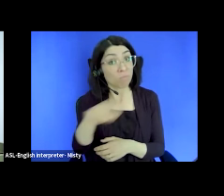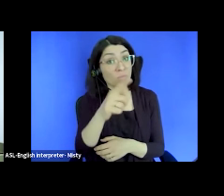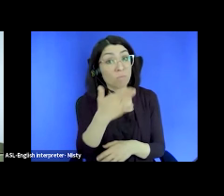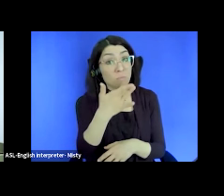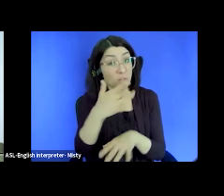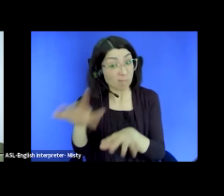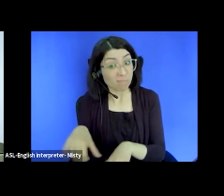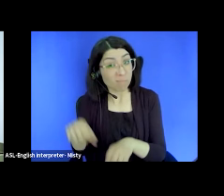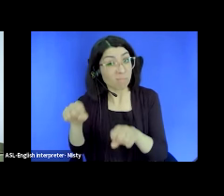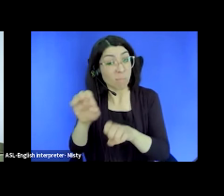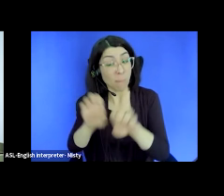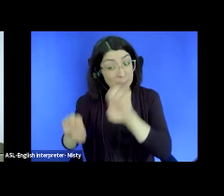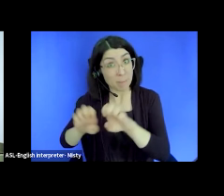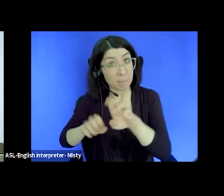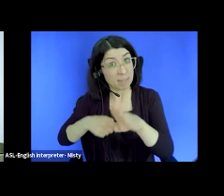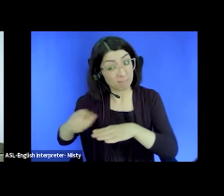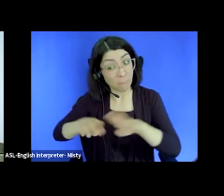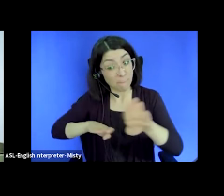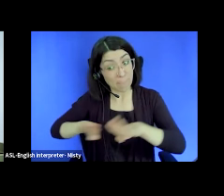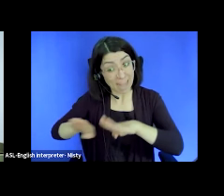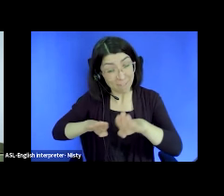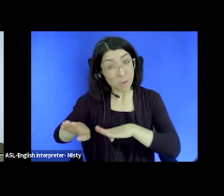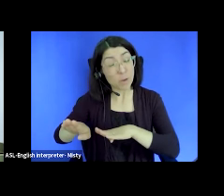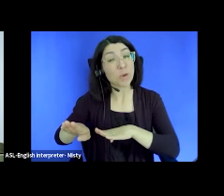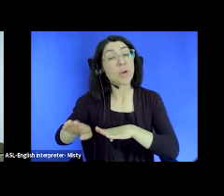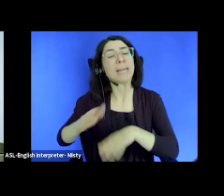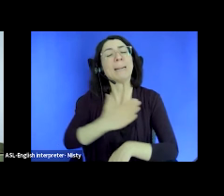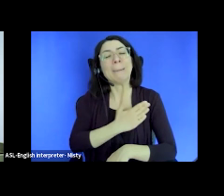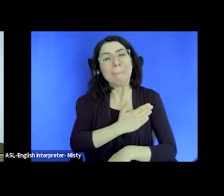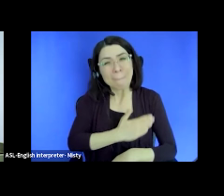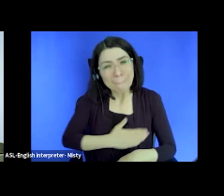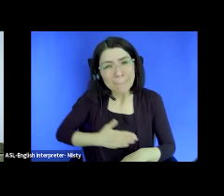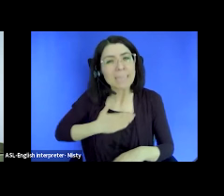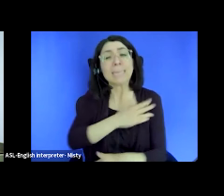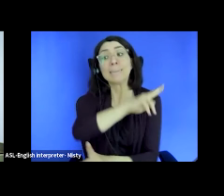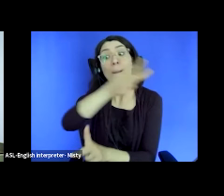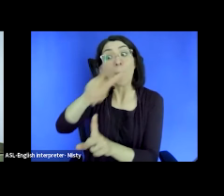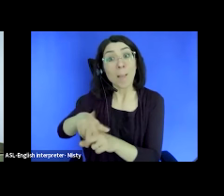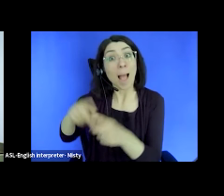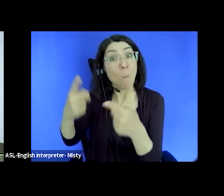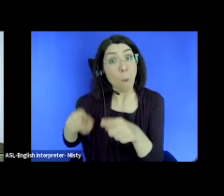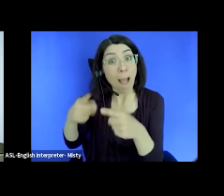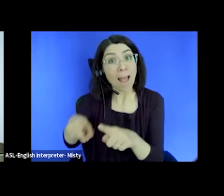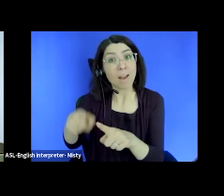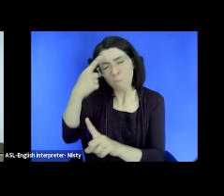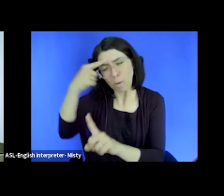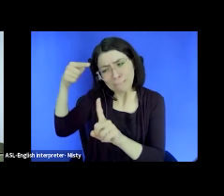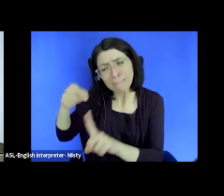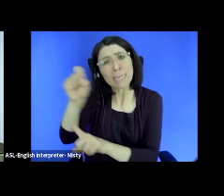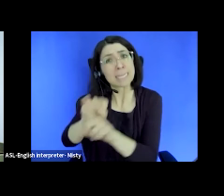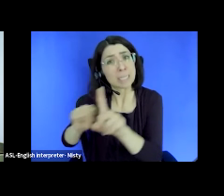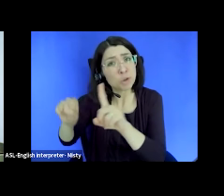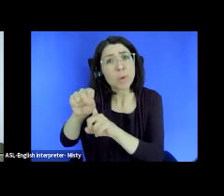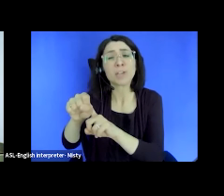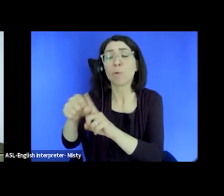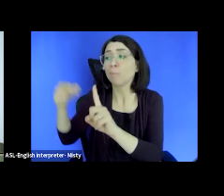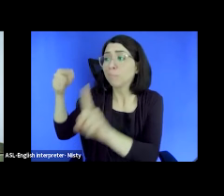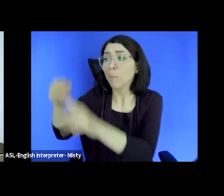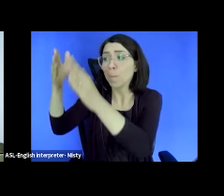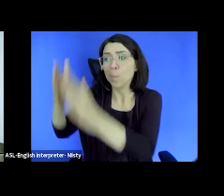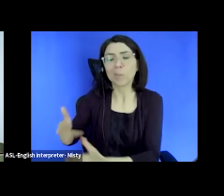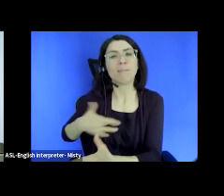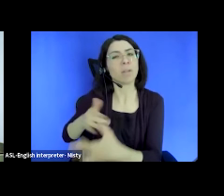please choose it with a person or a situation that you feel comfortable in and safe in, and you